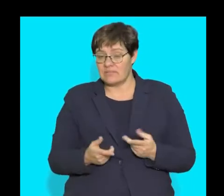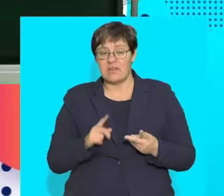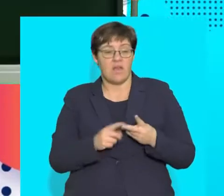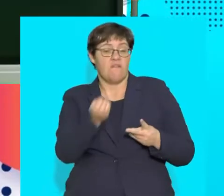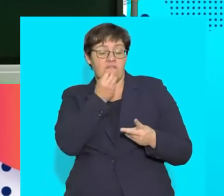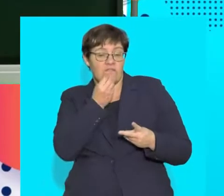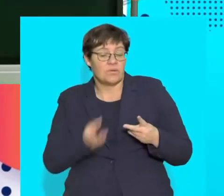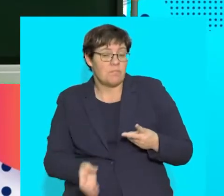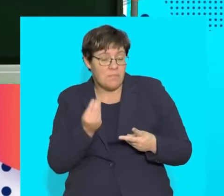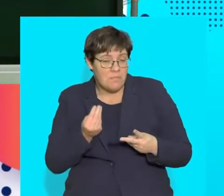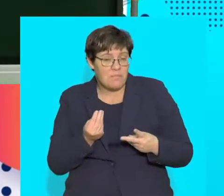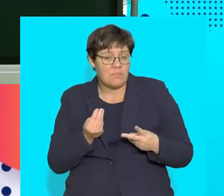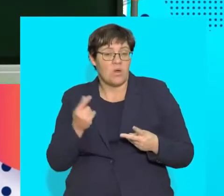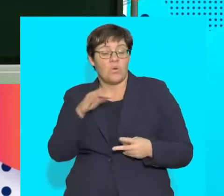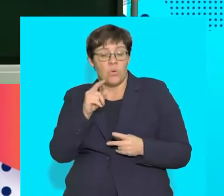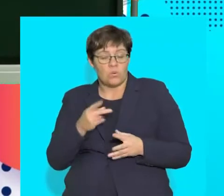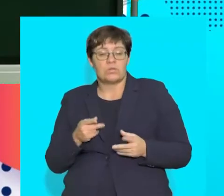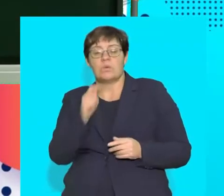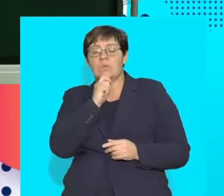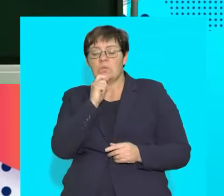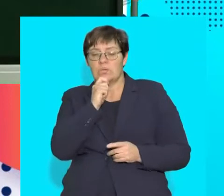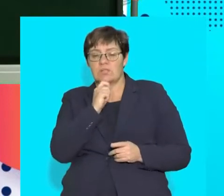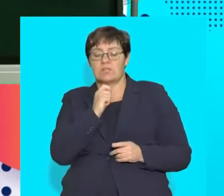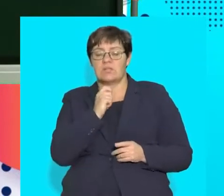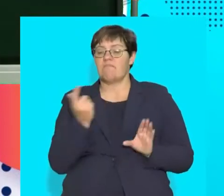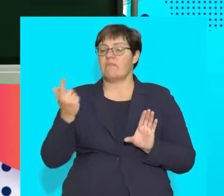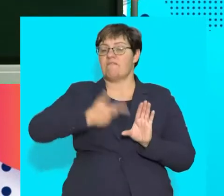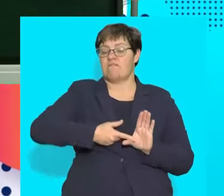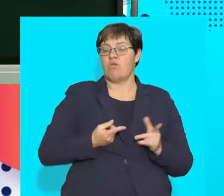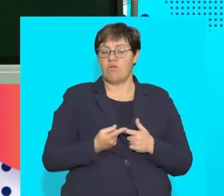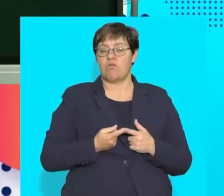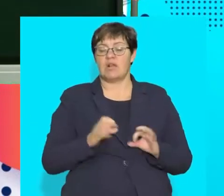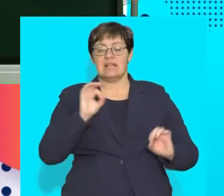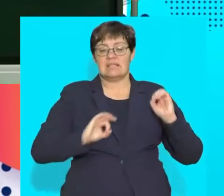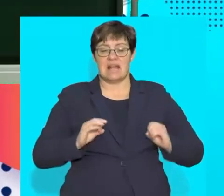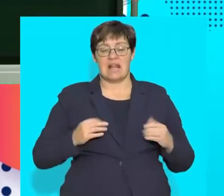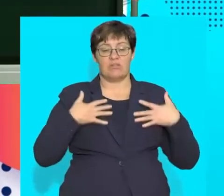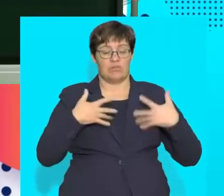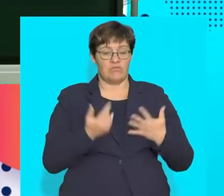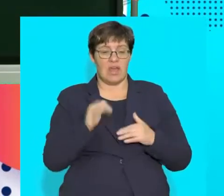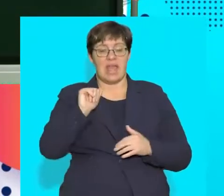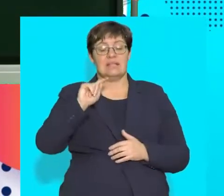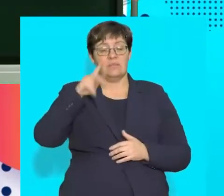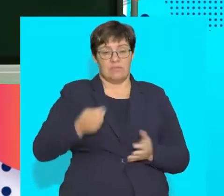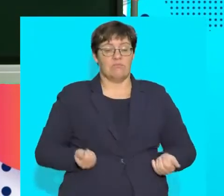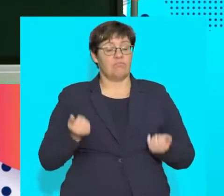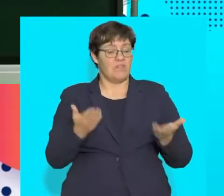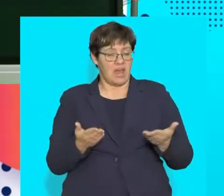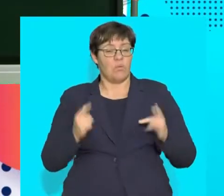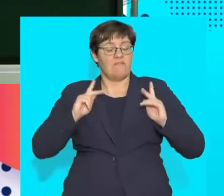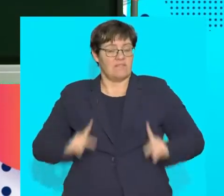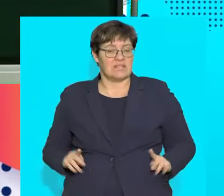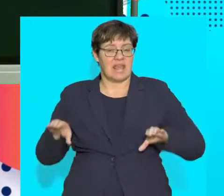active and if you have a meal, the glucose is then used to fuel cellular respiration to provide you with ATP for